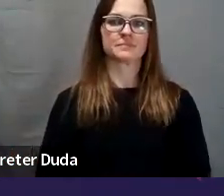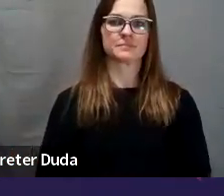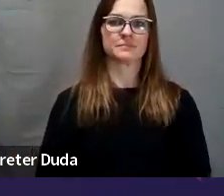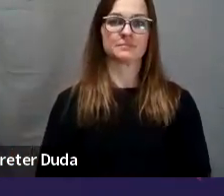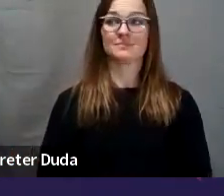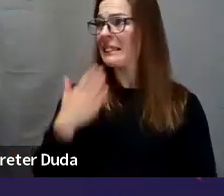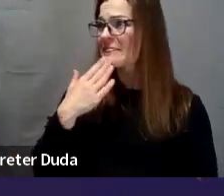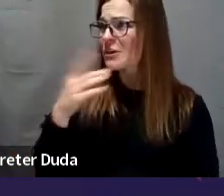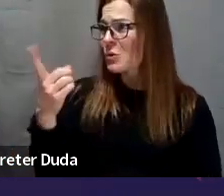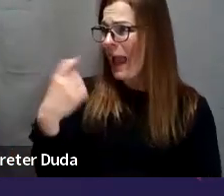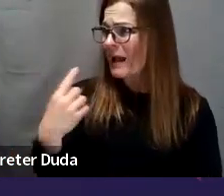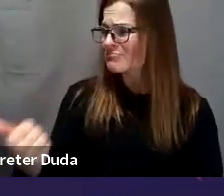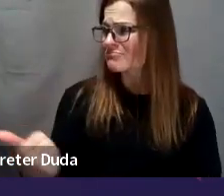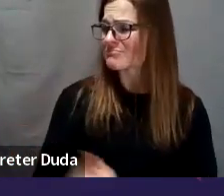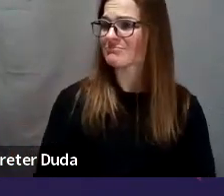But thank you for asking that.